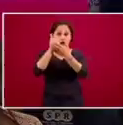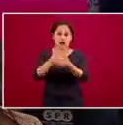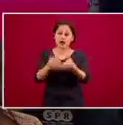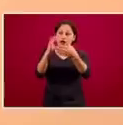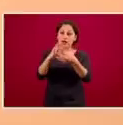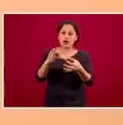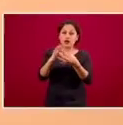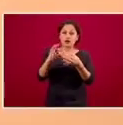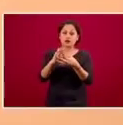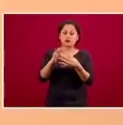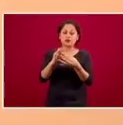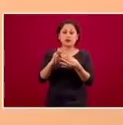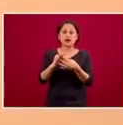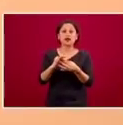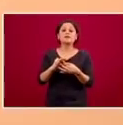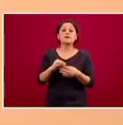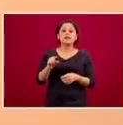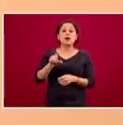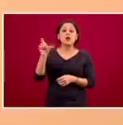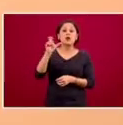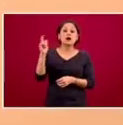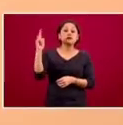the flight attendants say